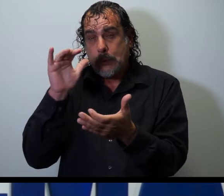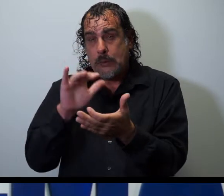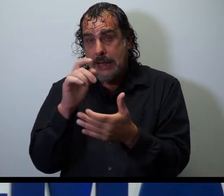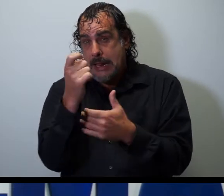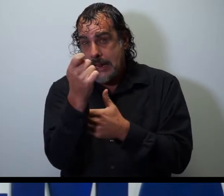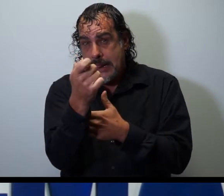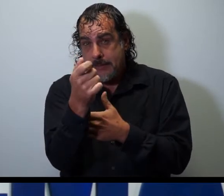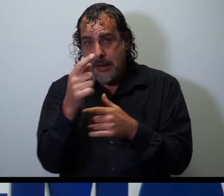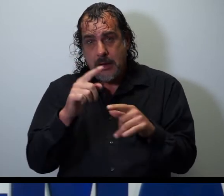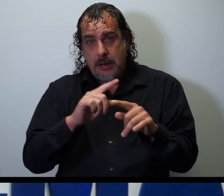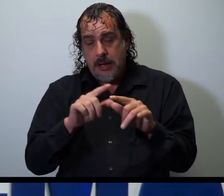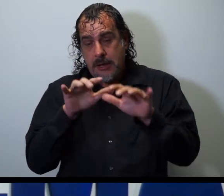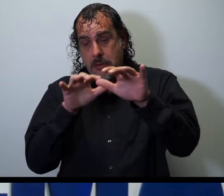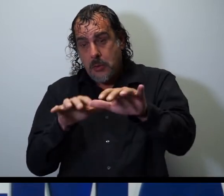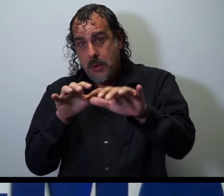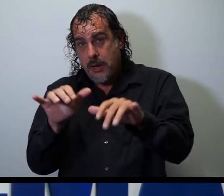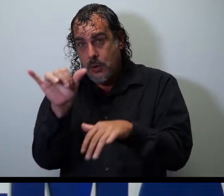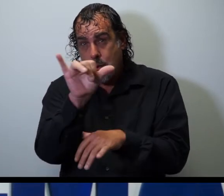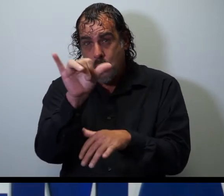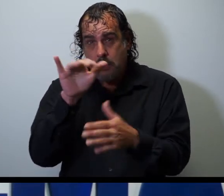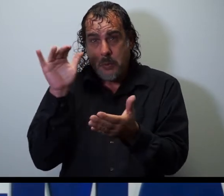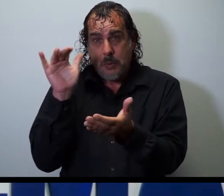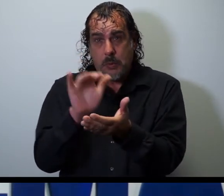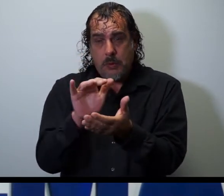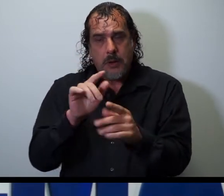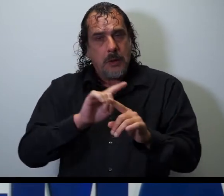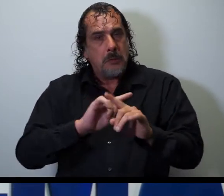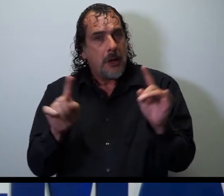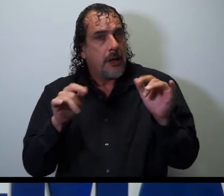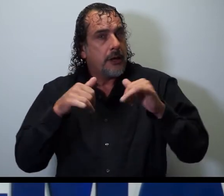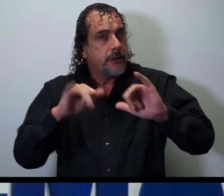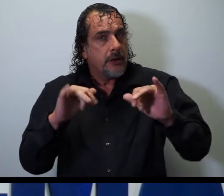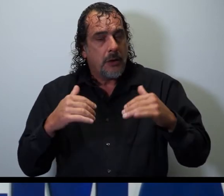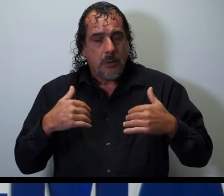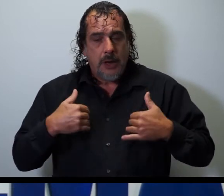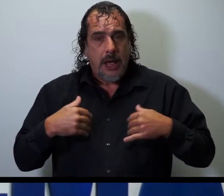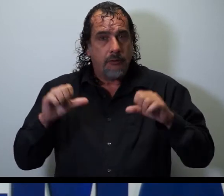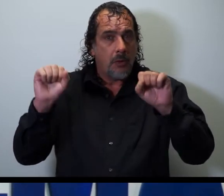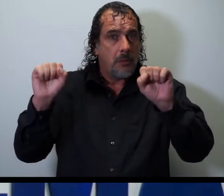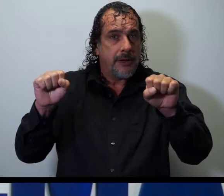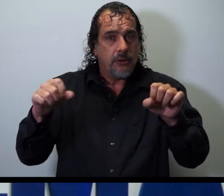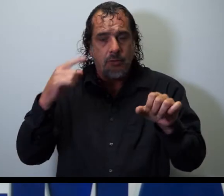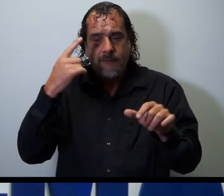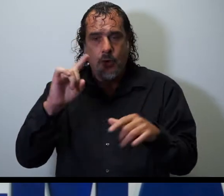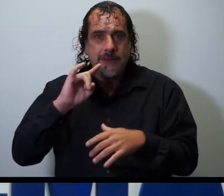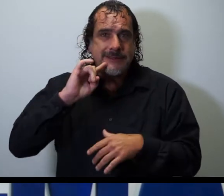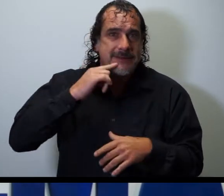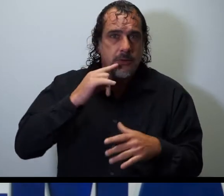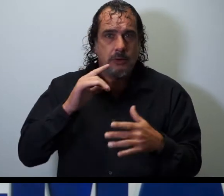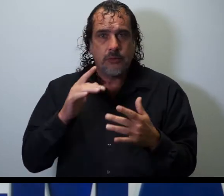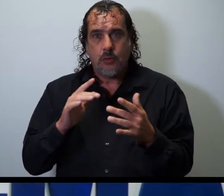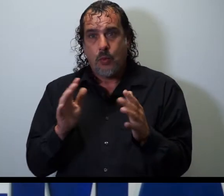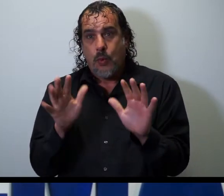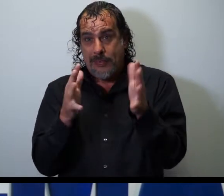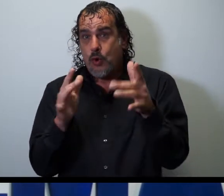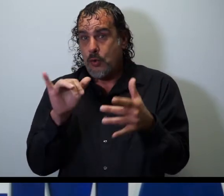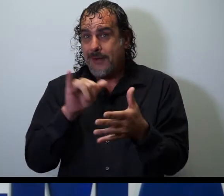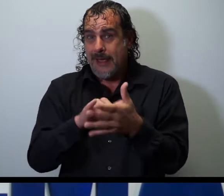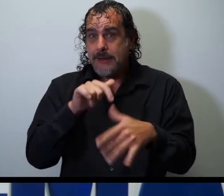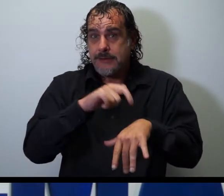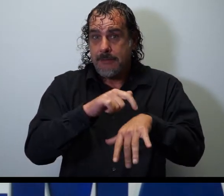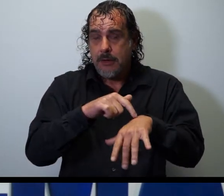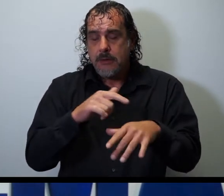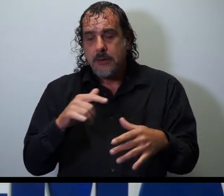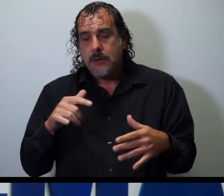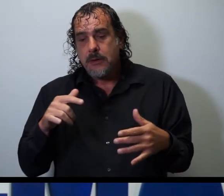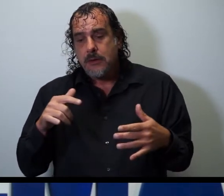has decreased a little bit, as well as the rain threat, still some very potential severe weather situations